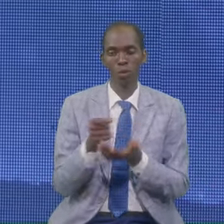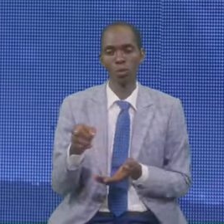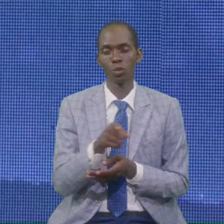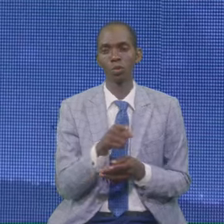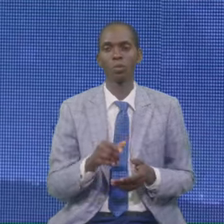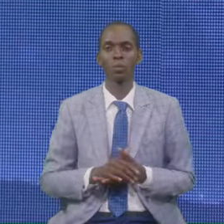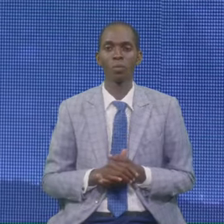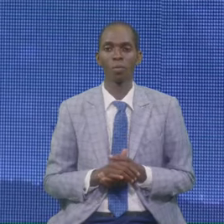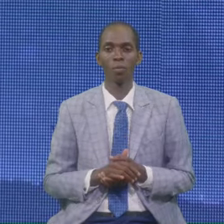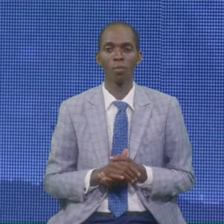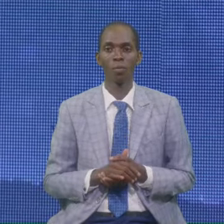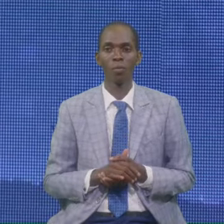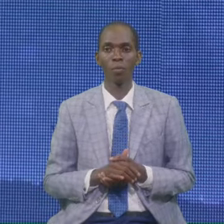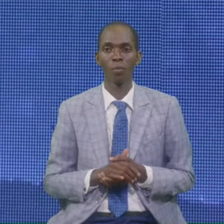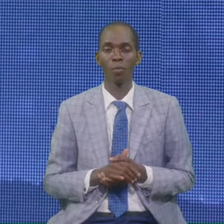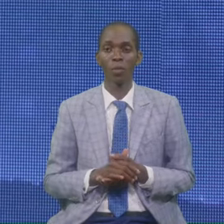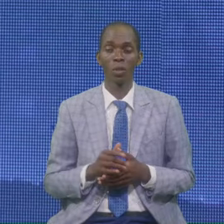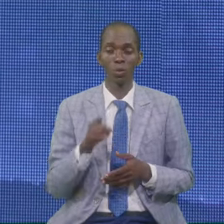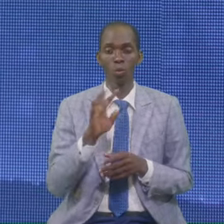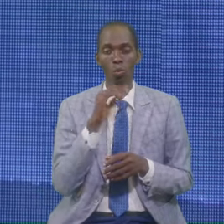as you are watching online